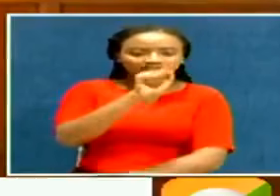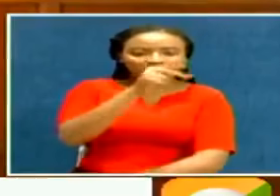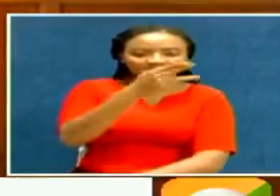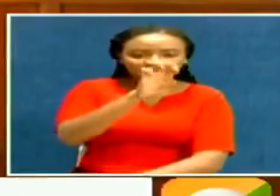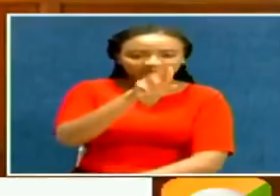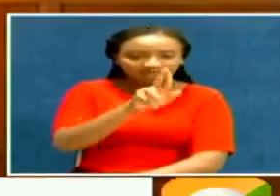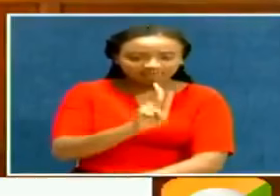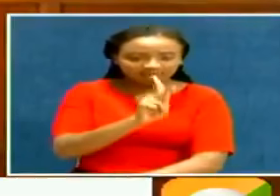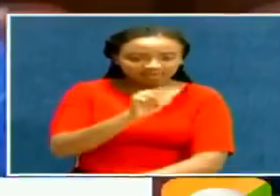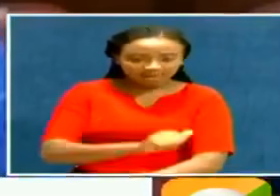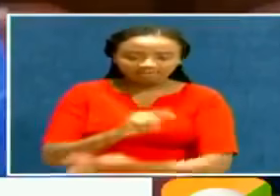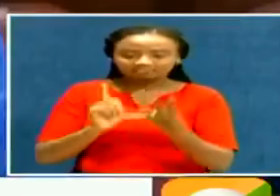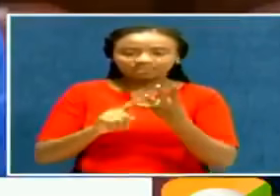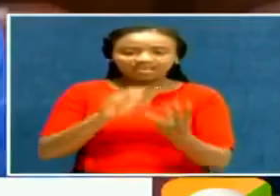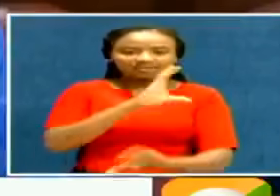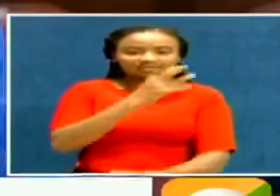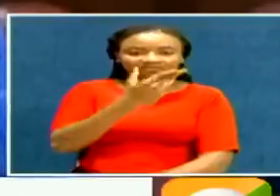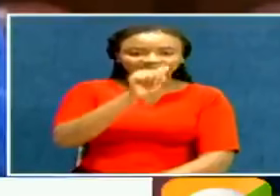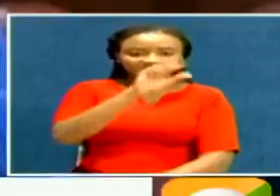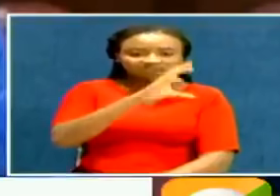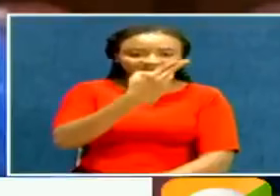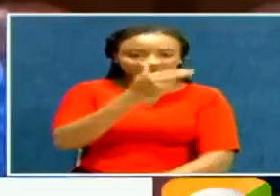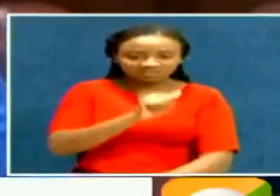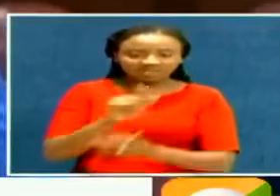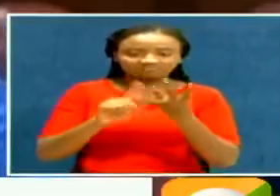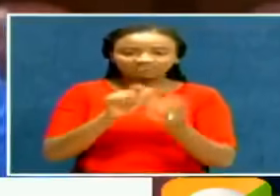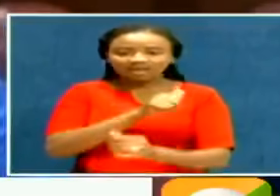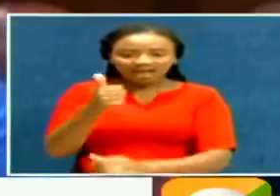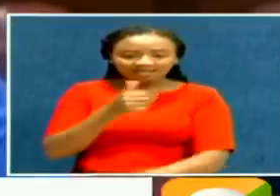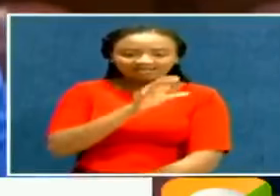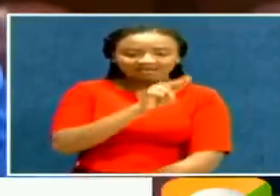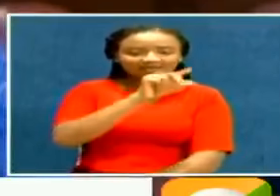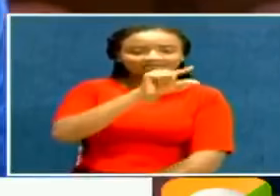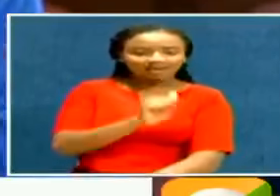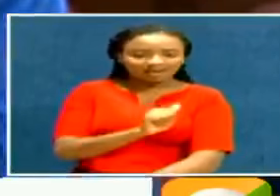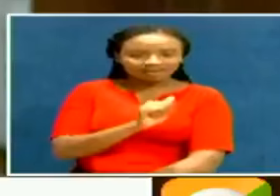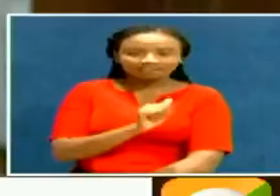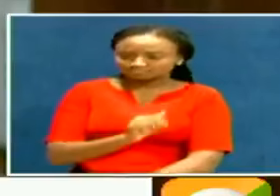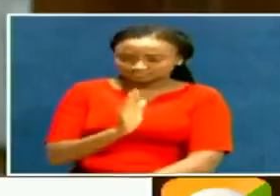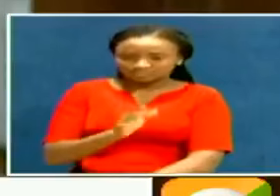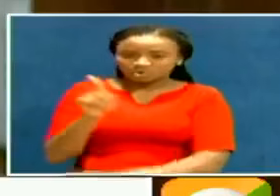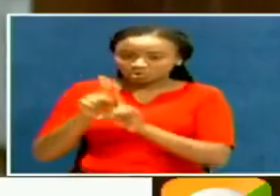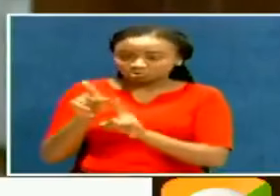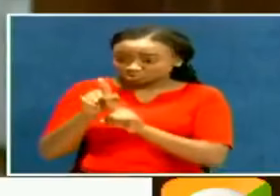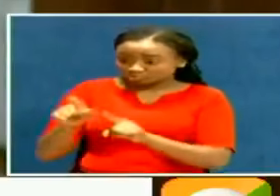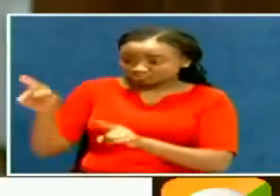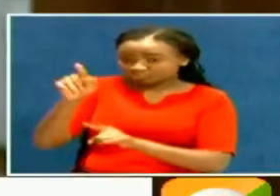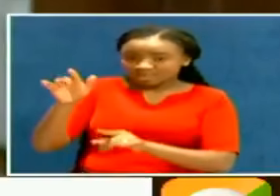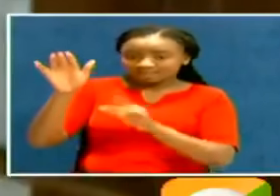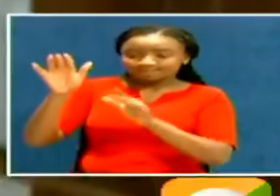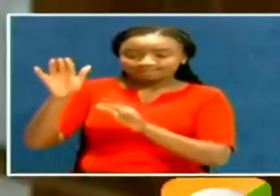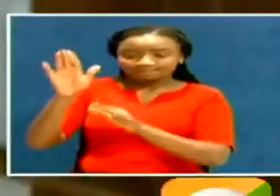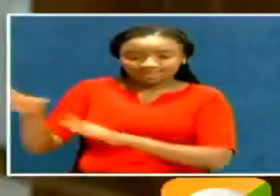Chacha Mwita, and Justice Nga. And this house must respect the judiciary. She must protect